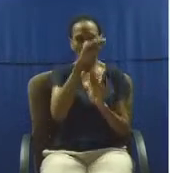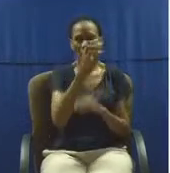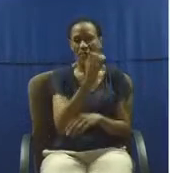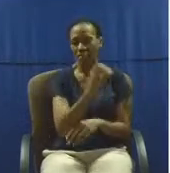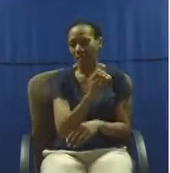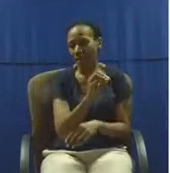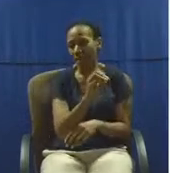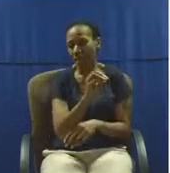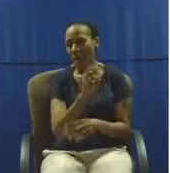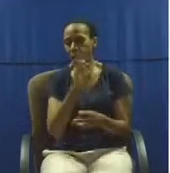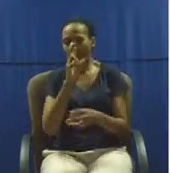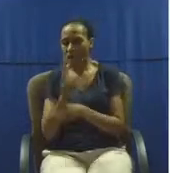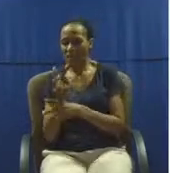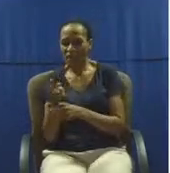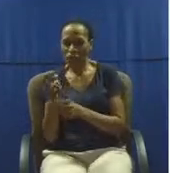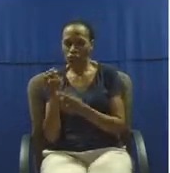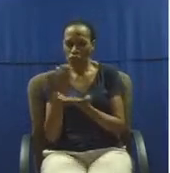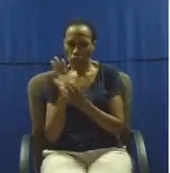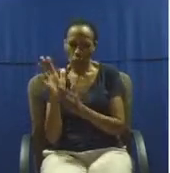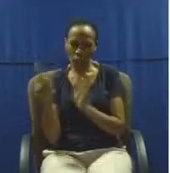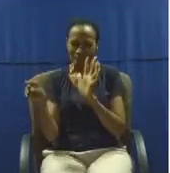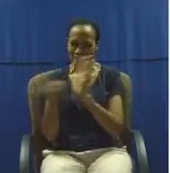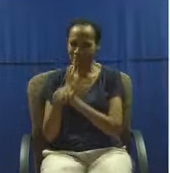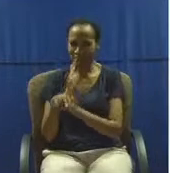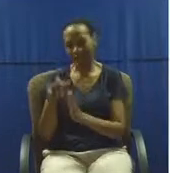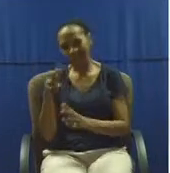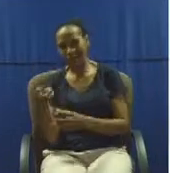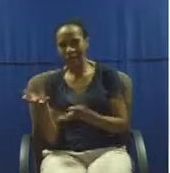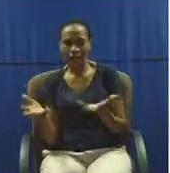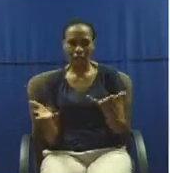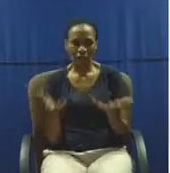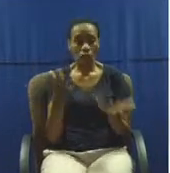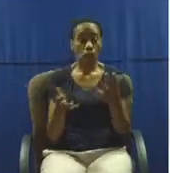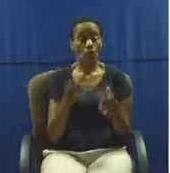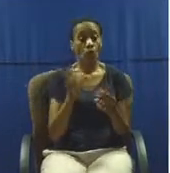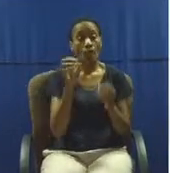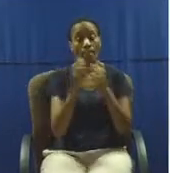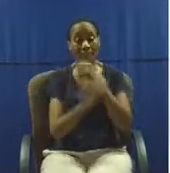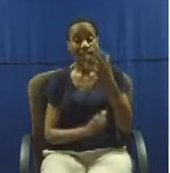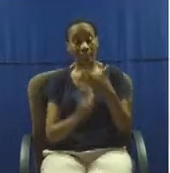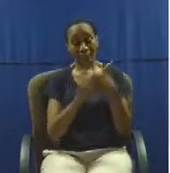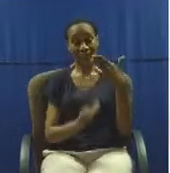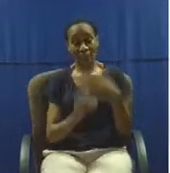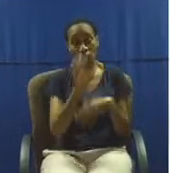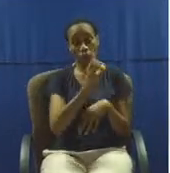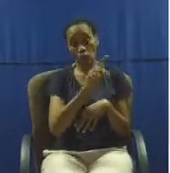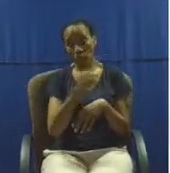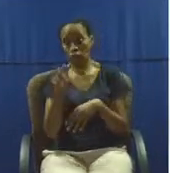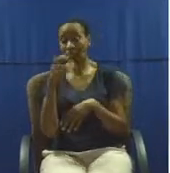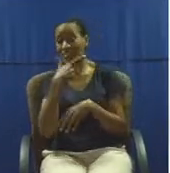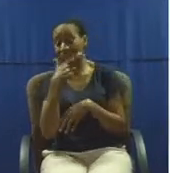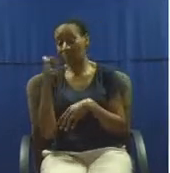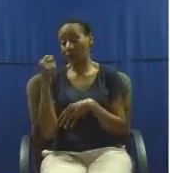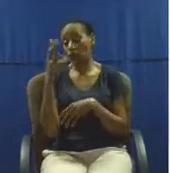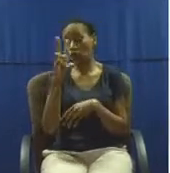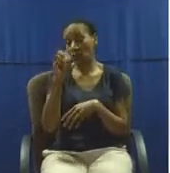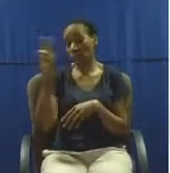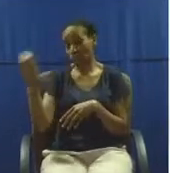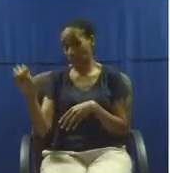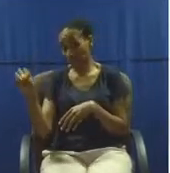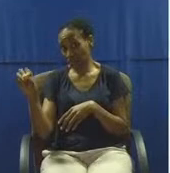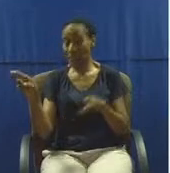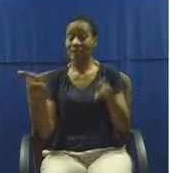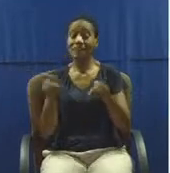show reversals in other areas. Between October to December 2020 and the